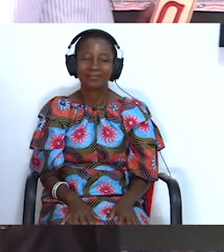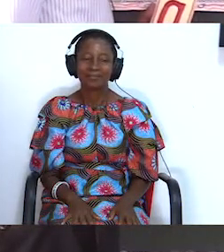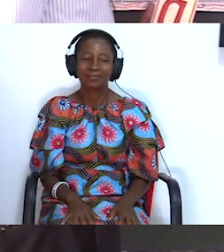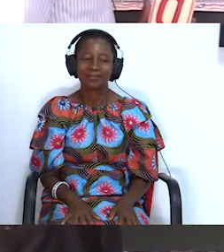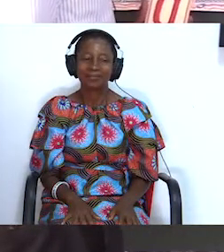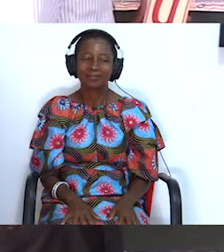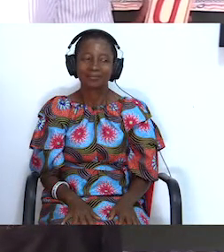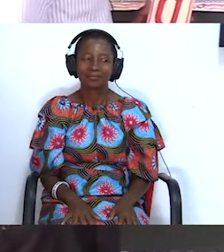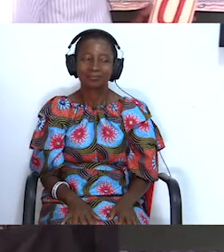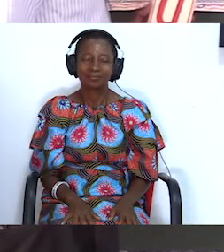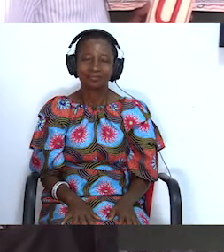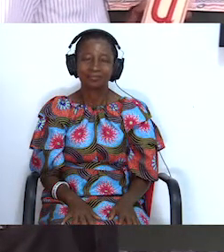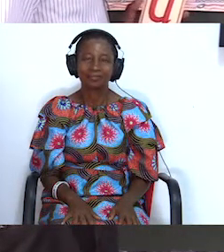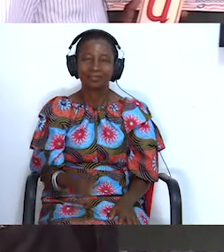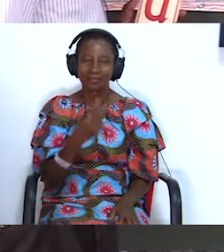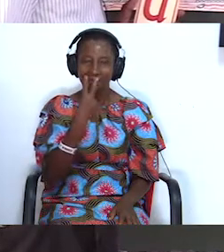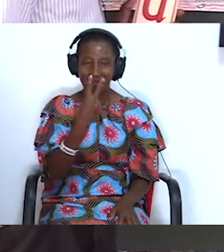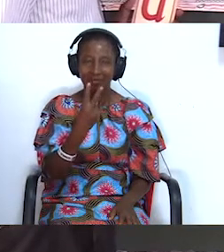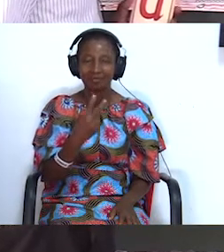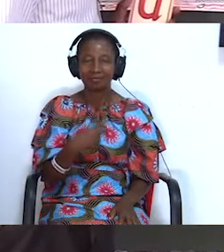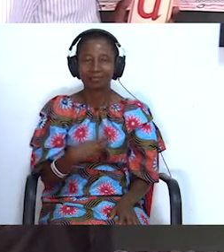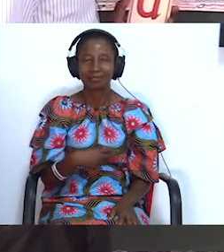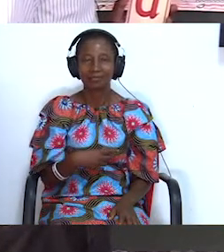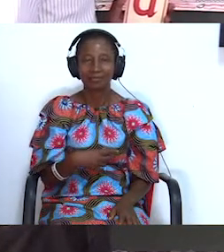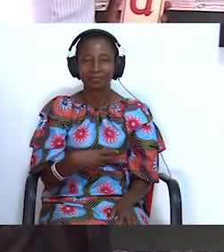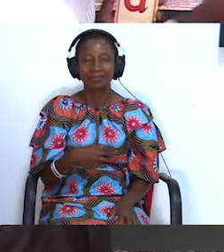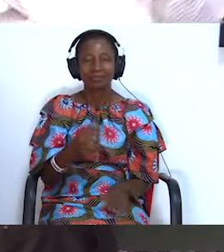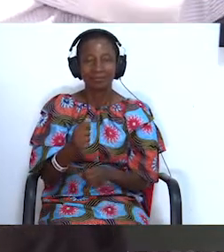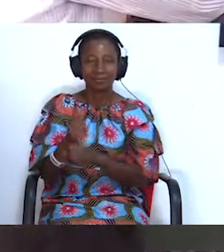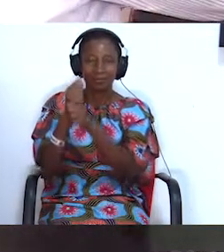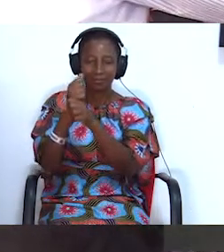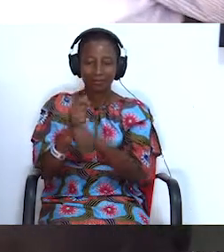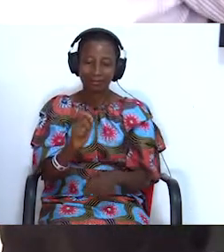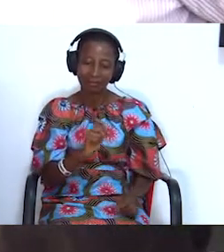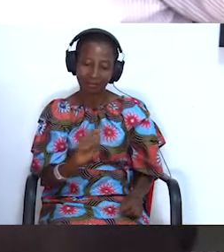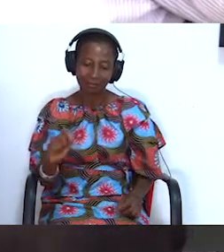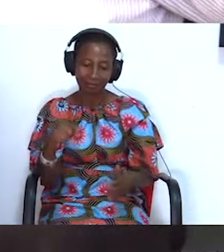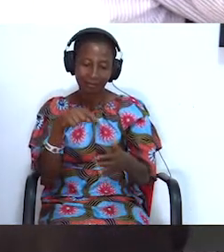Now look up here so that you will be able to write it in your books.